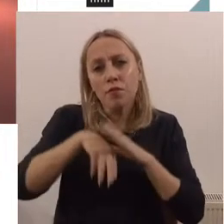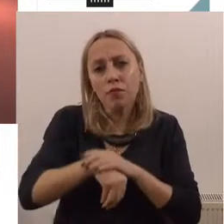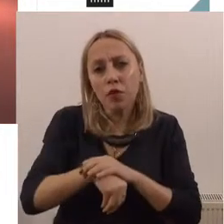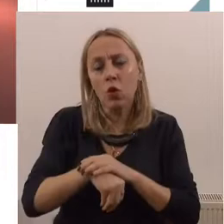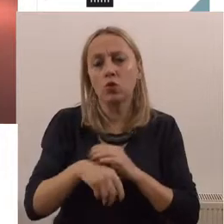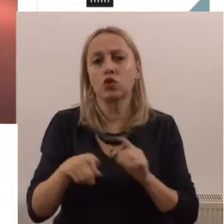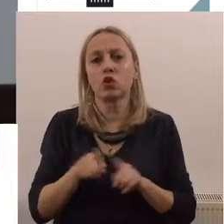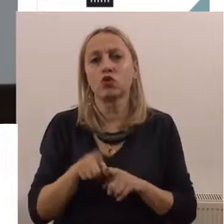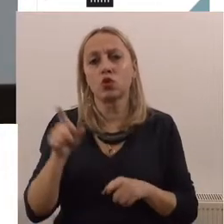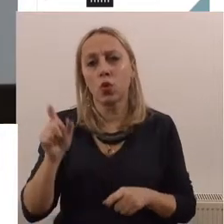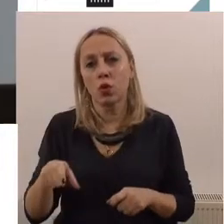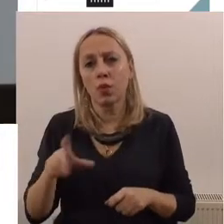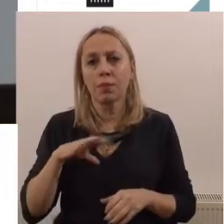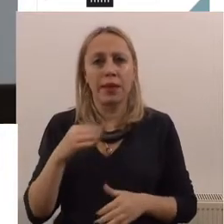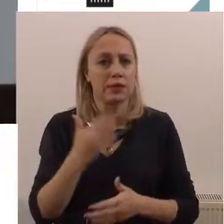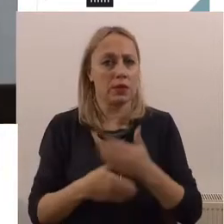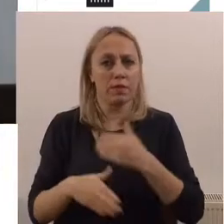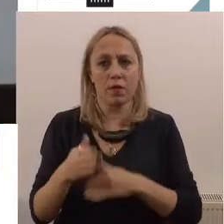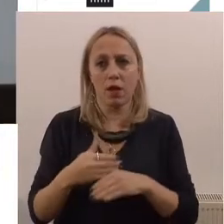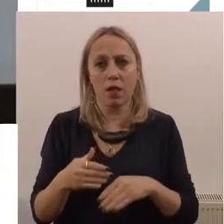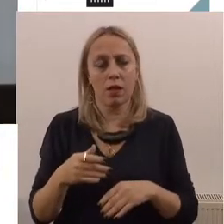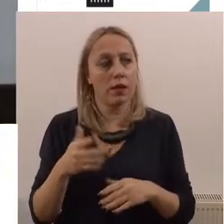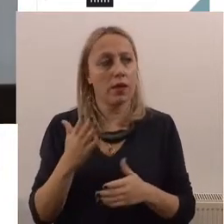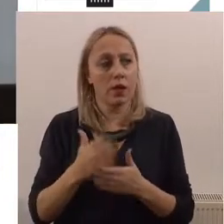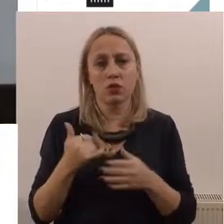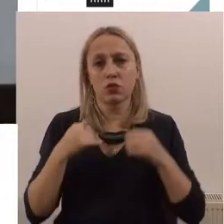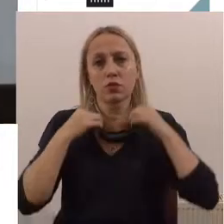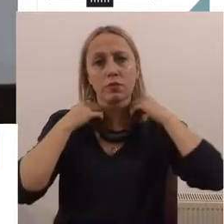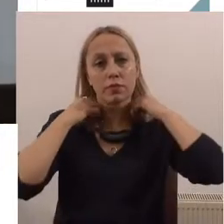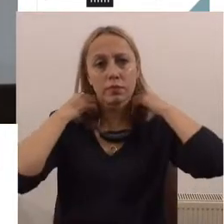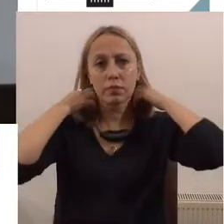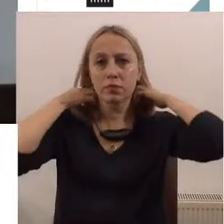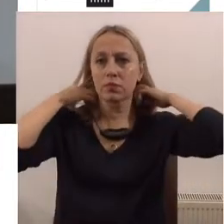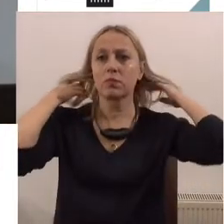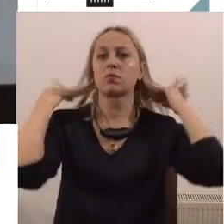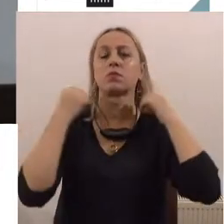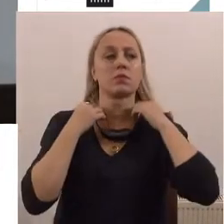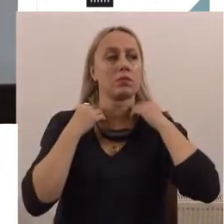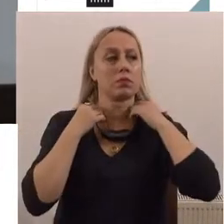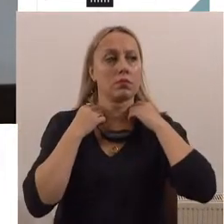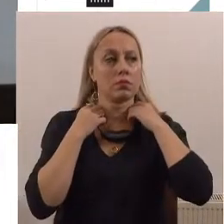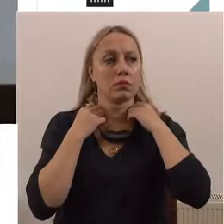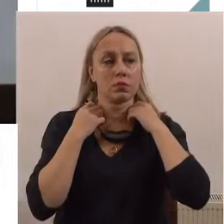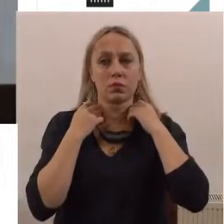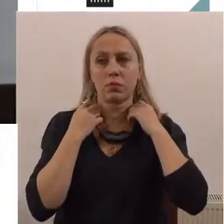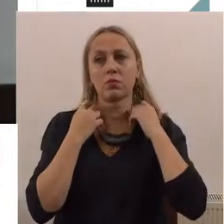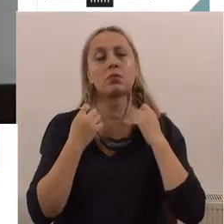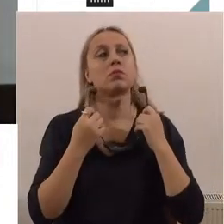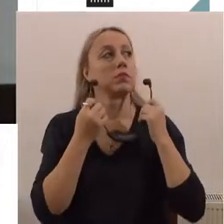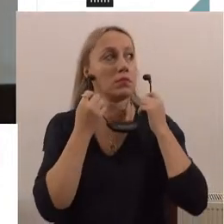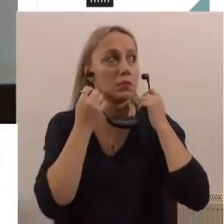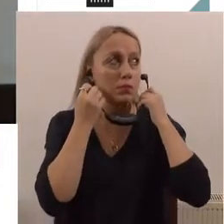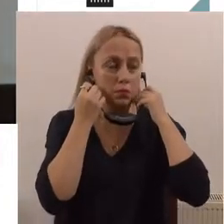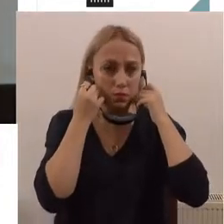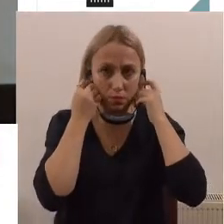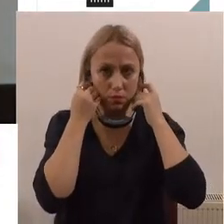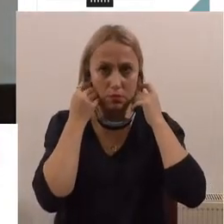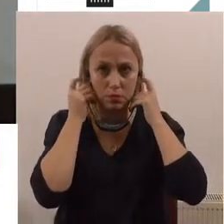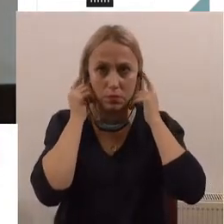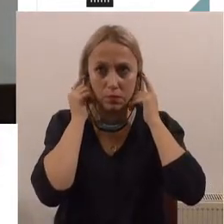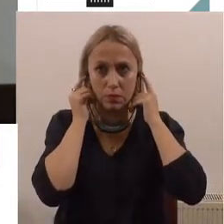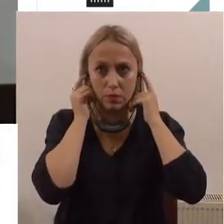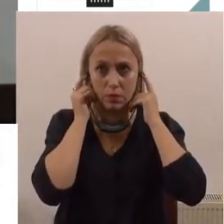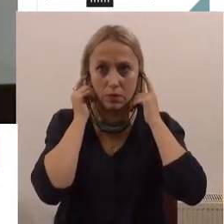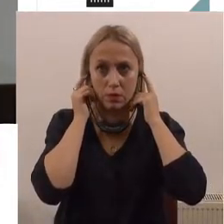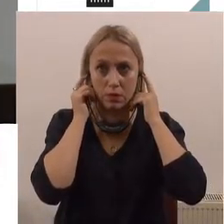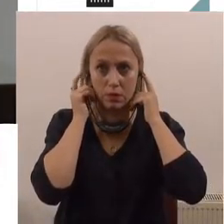a broad sense, including people without disabilities. So please bring Anna online.